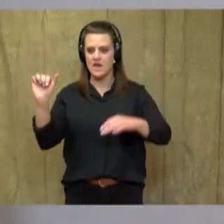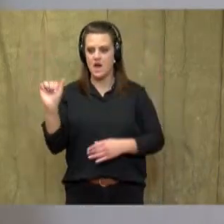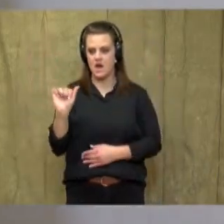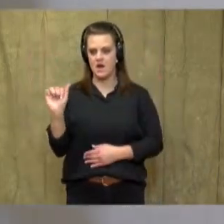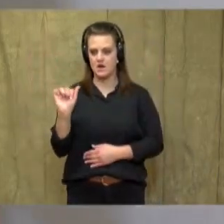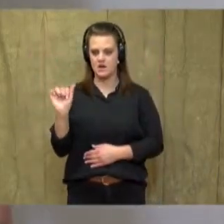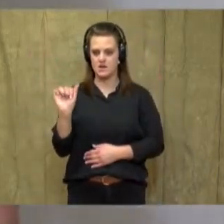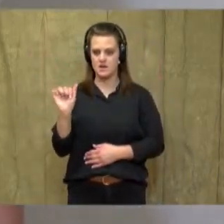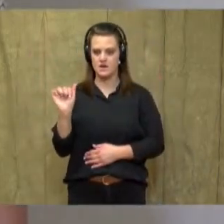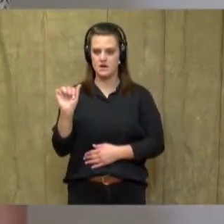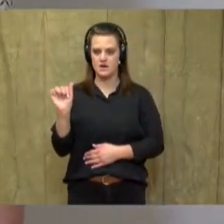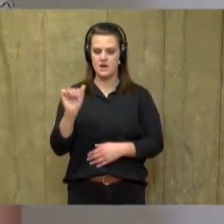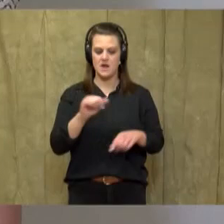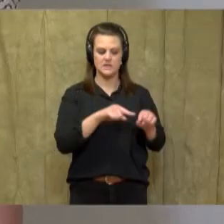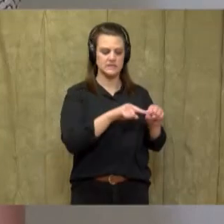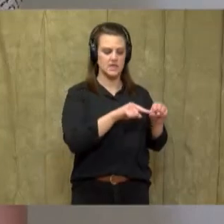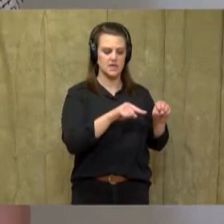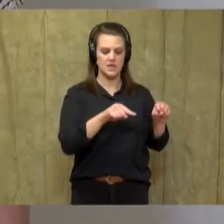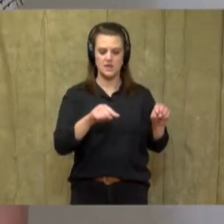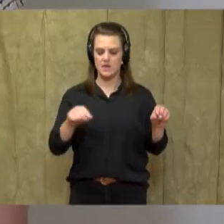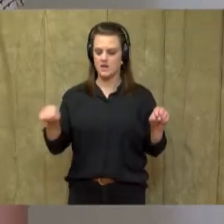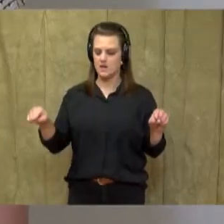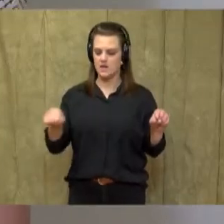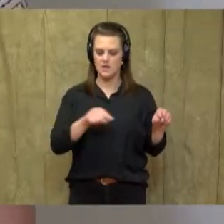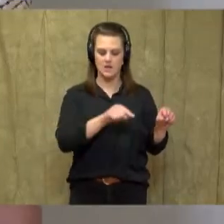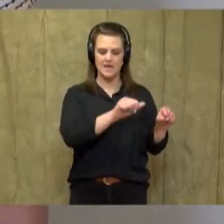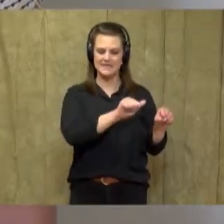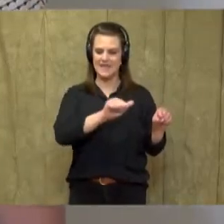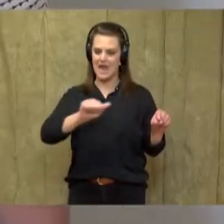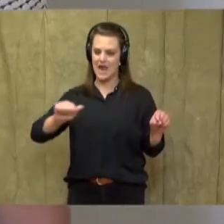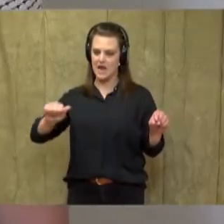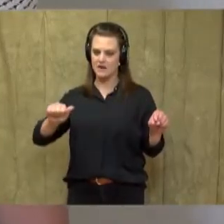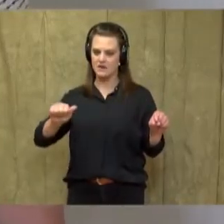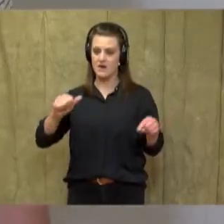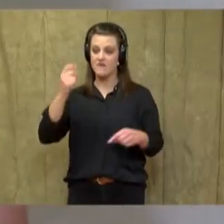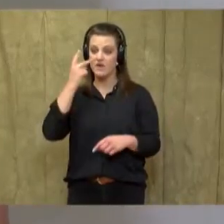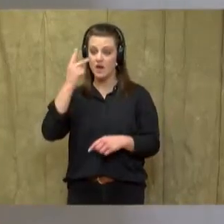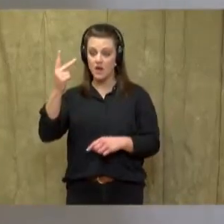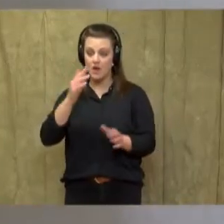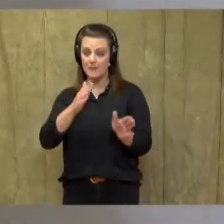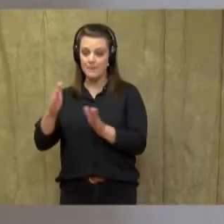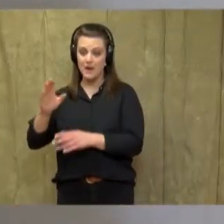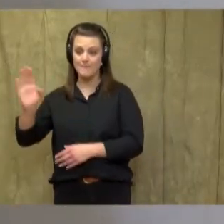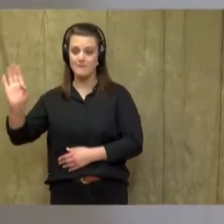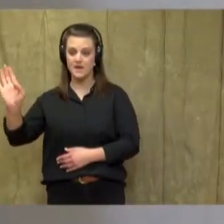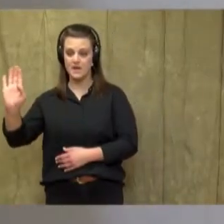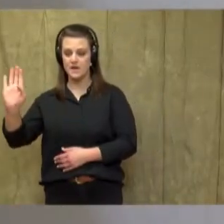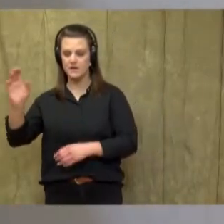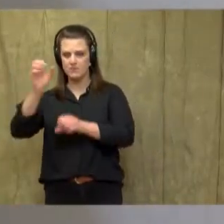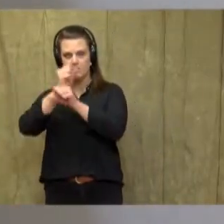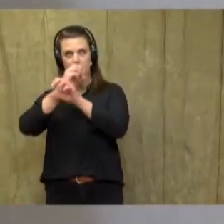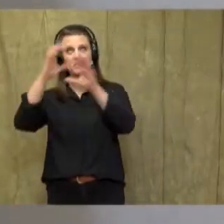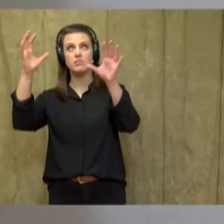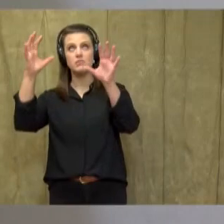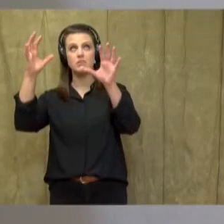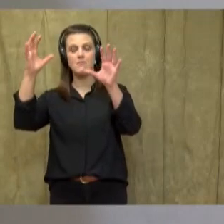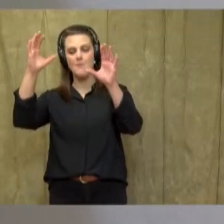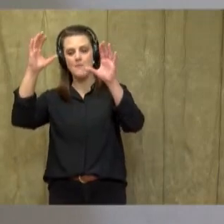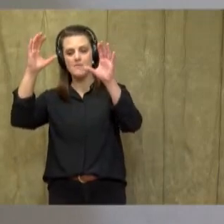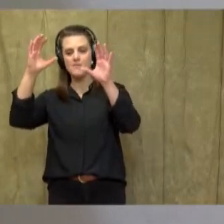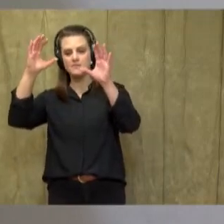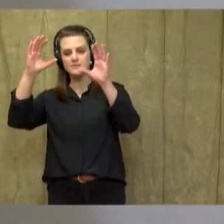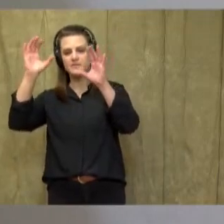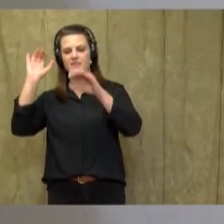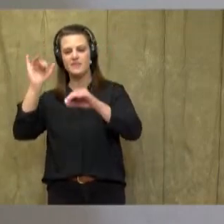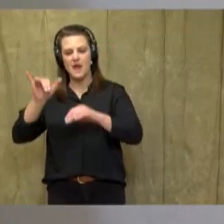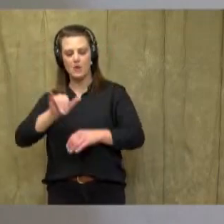because it would be along the x-axis. And if I say look at pattern B, I want you to visualize what that would look like